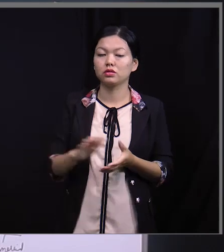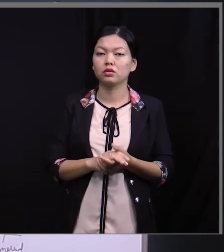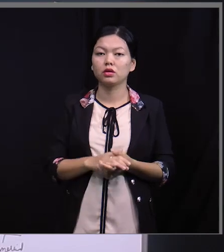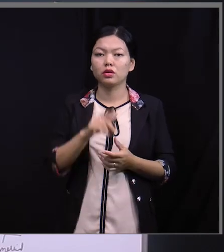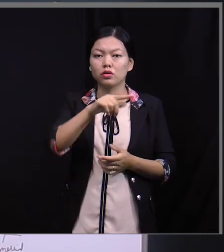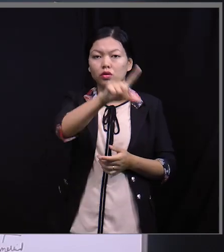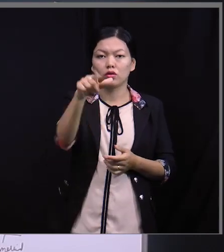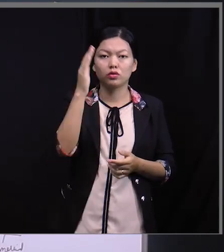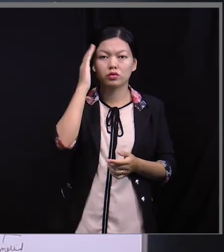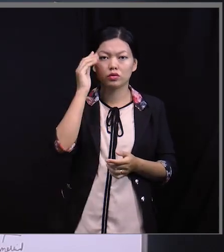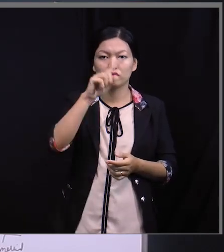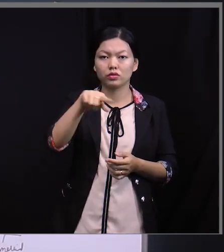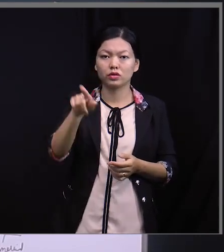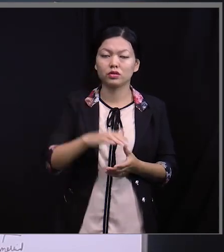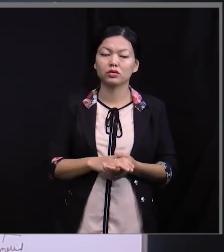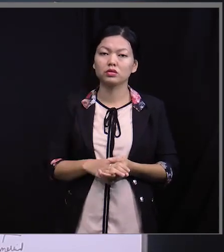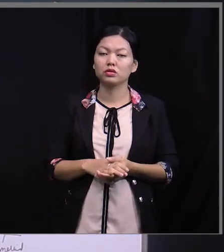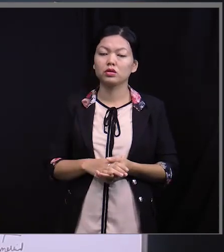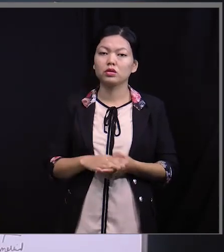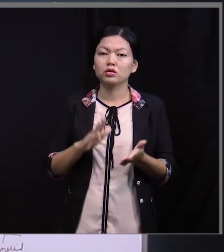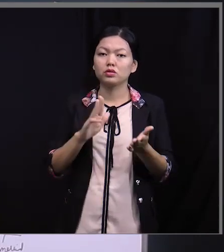is, I hope, just the telecom,